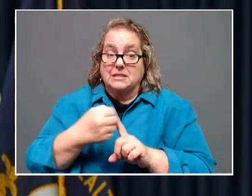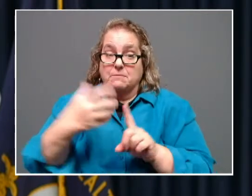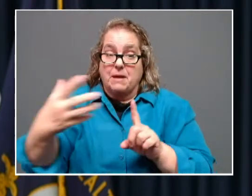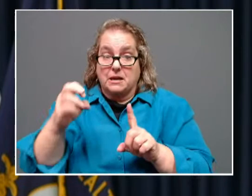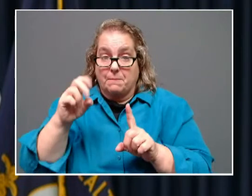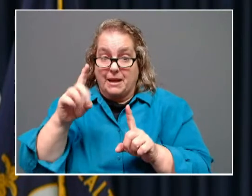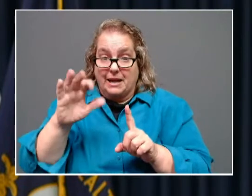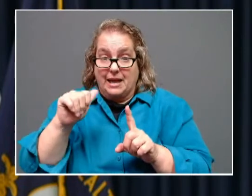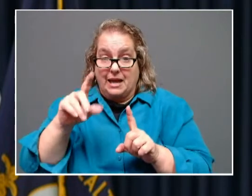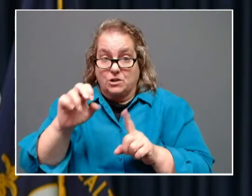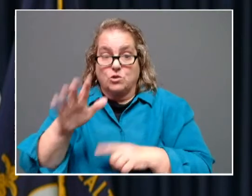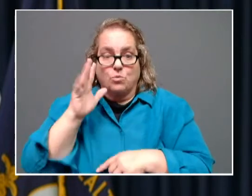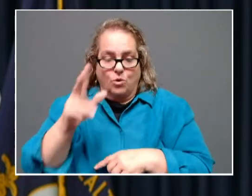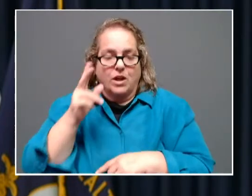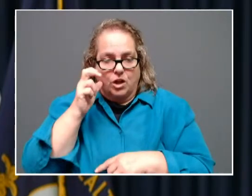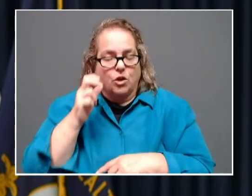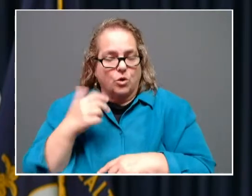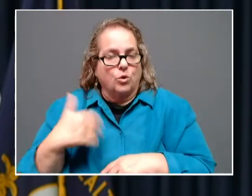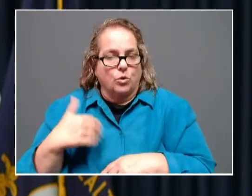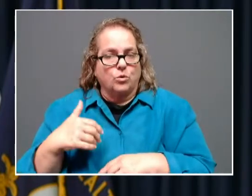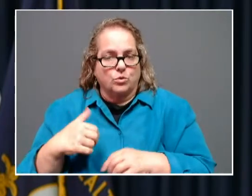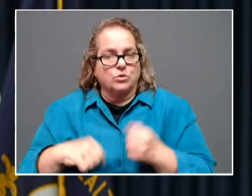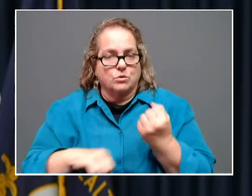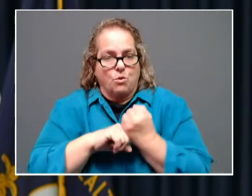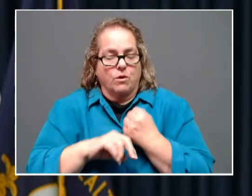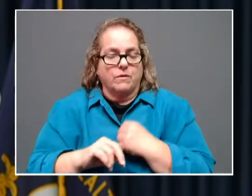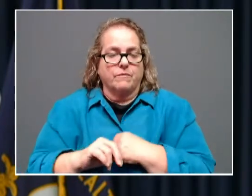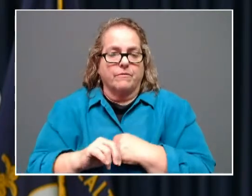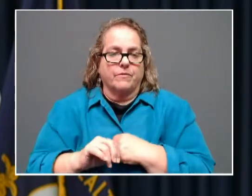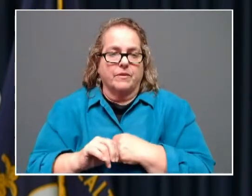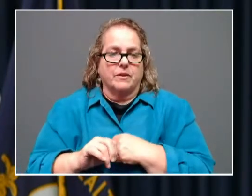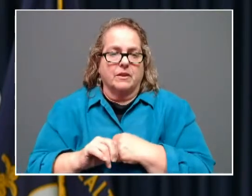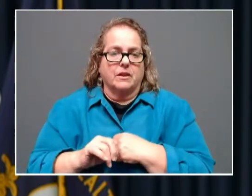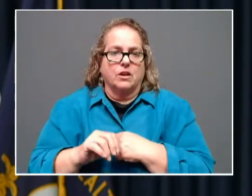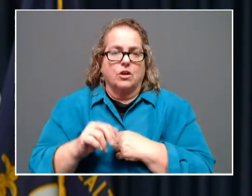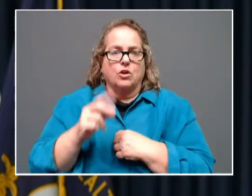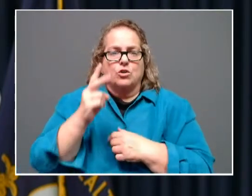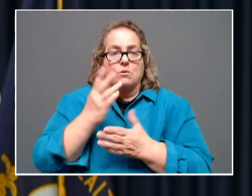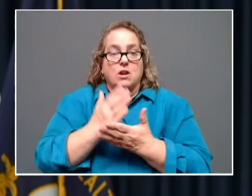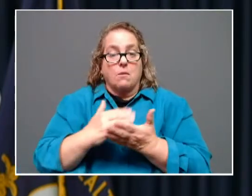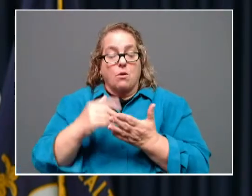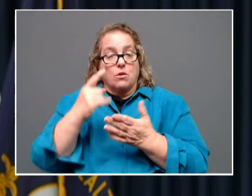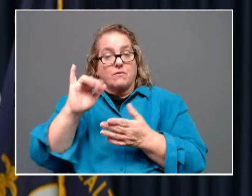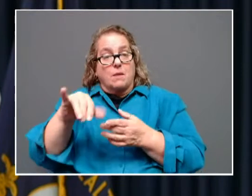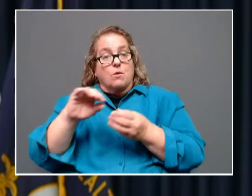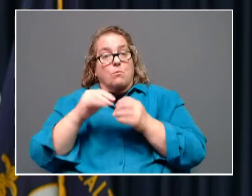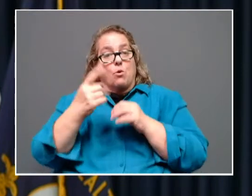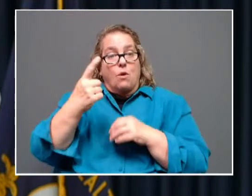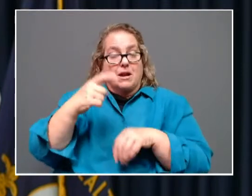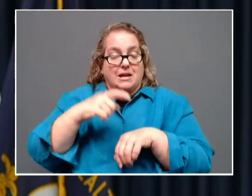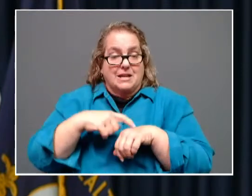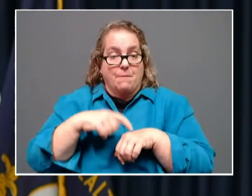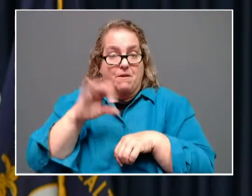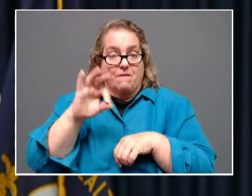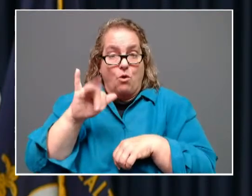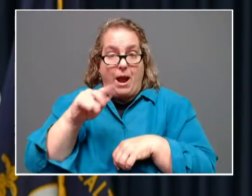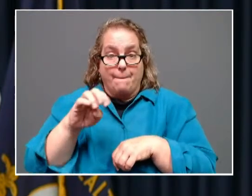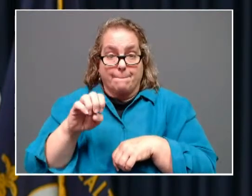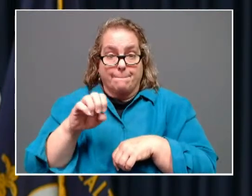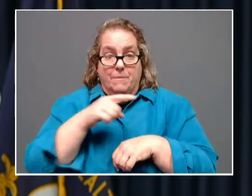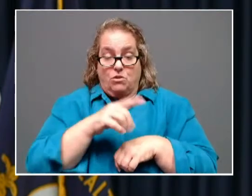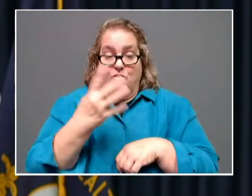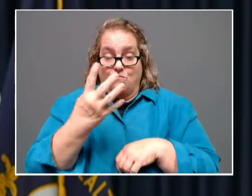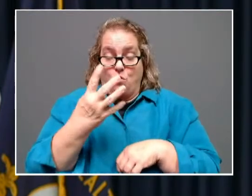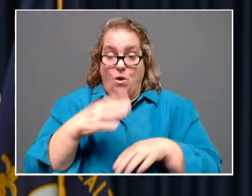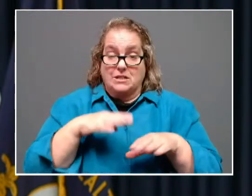hear significant support from it. I got two parts of that. Number one, time frame. Certainly the 4 steps that we've